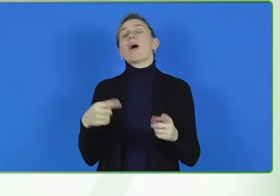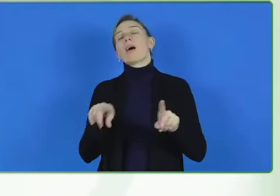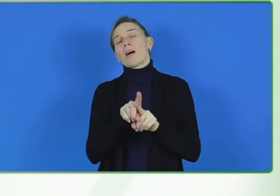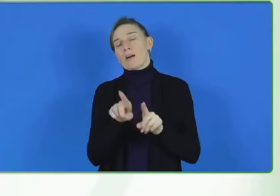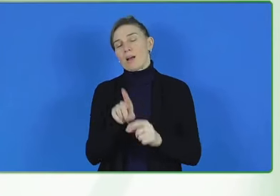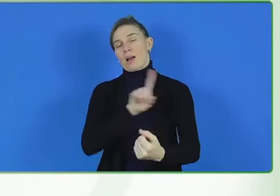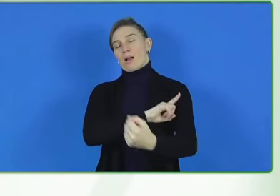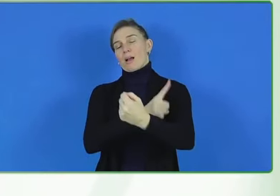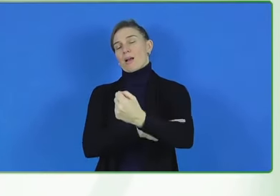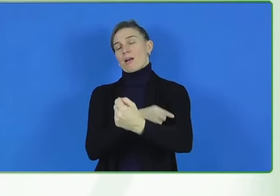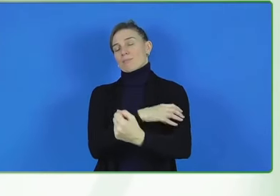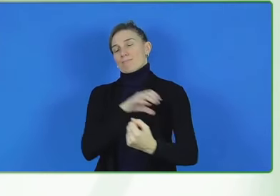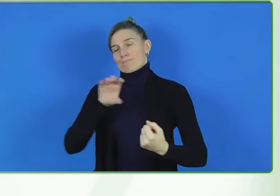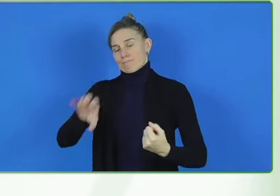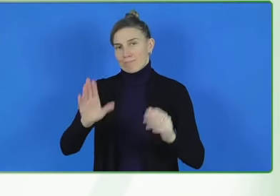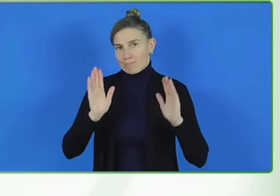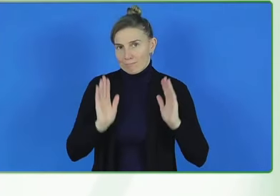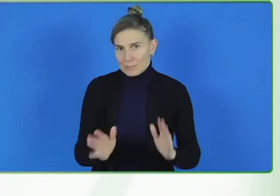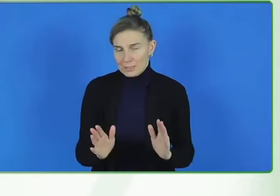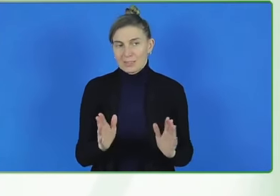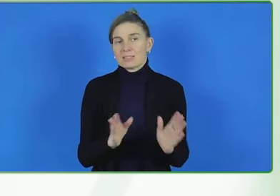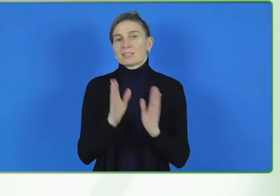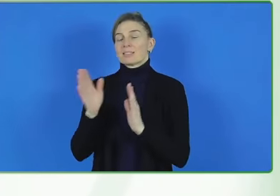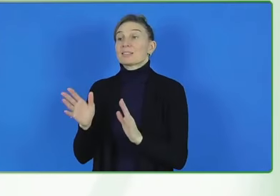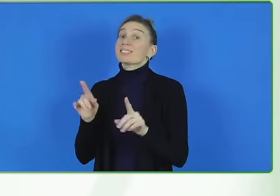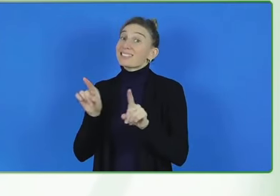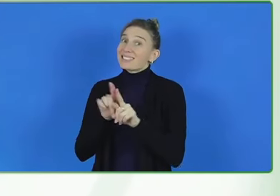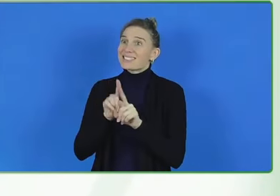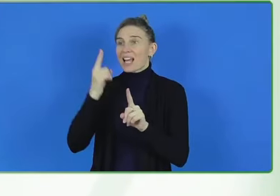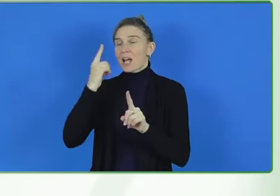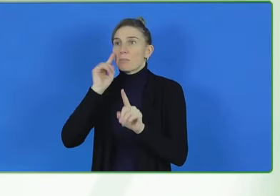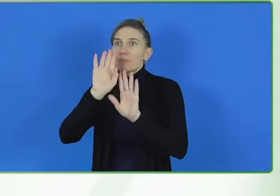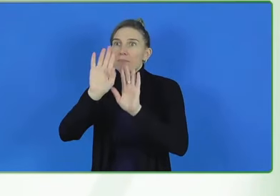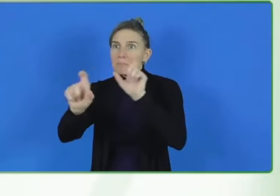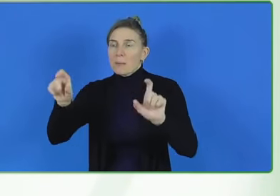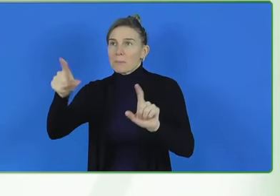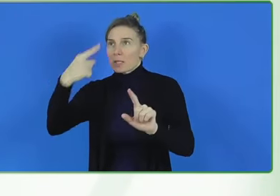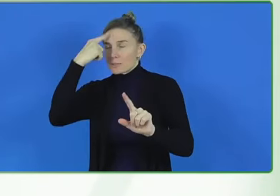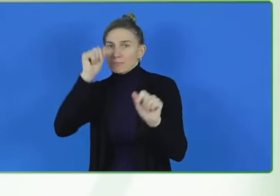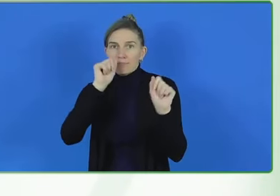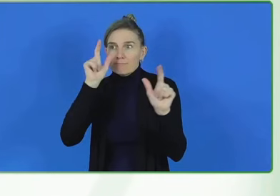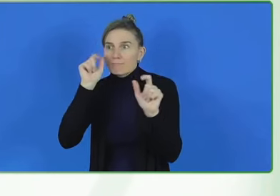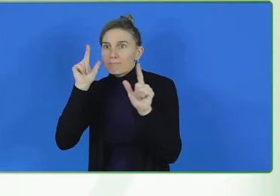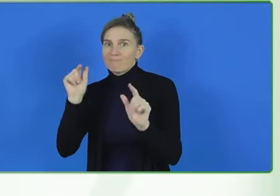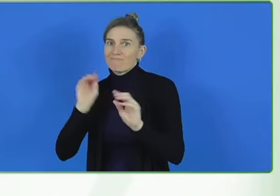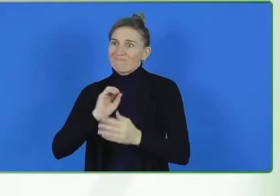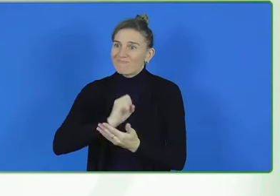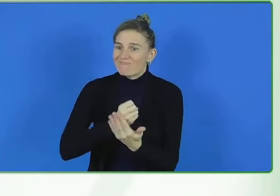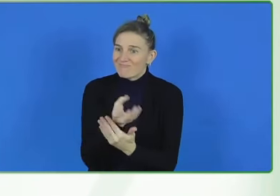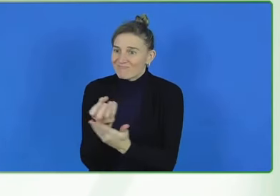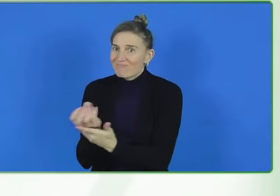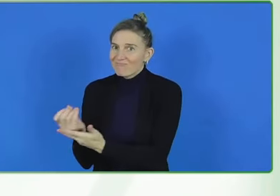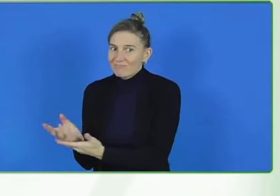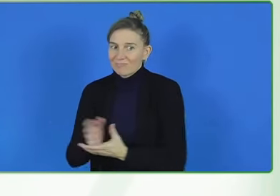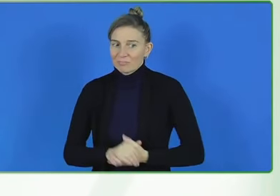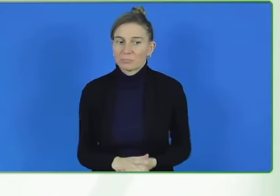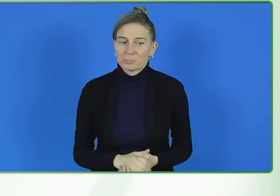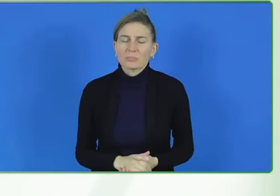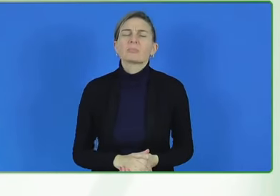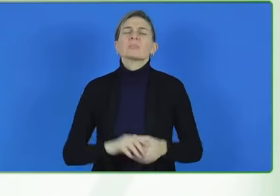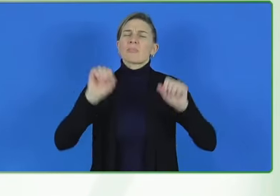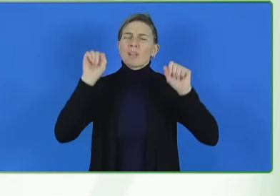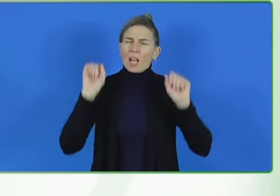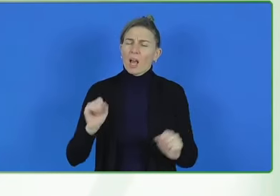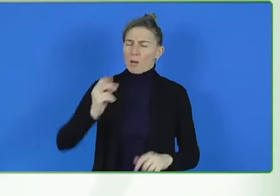awareness raising. There are also several good practices that can be implemented in developing and developed countries, such